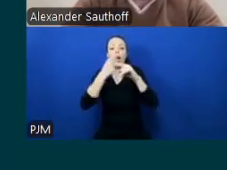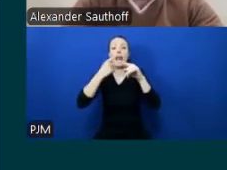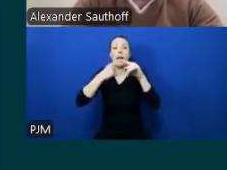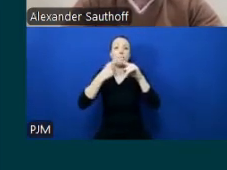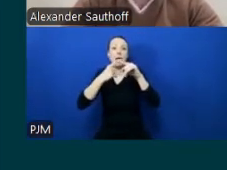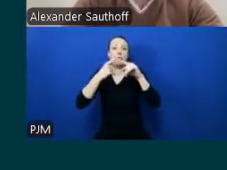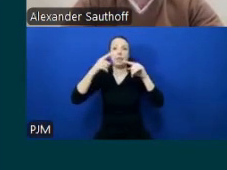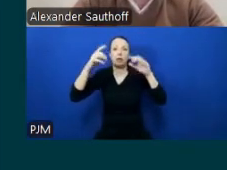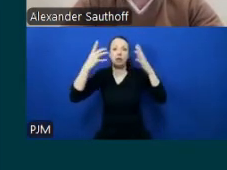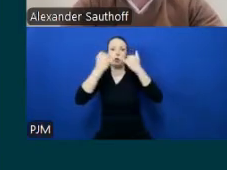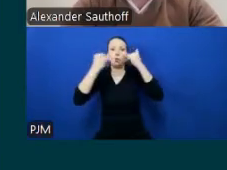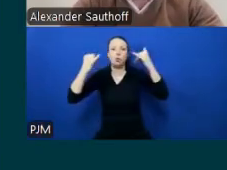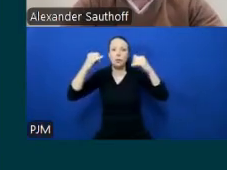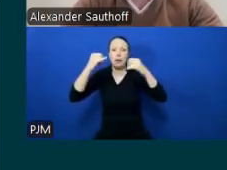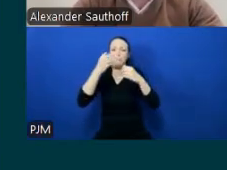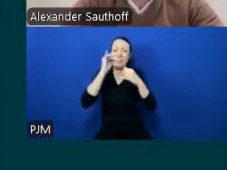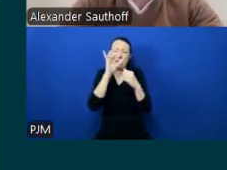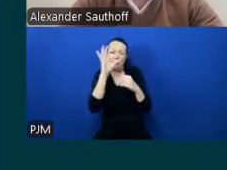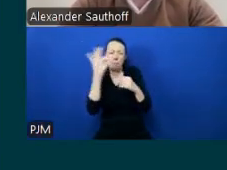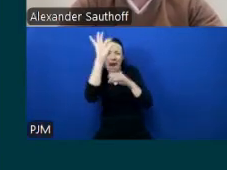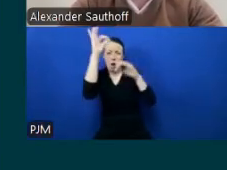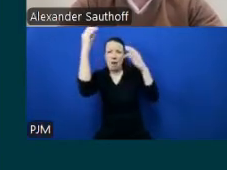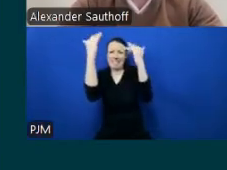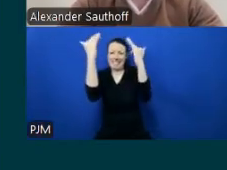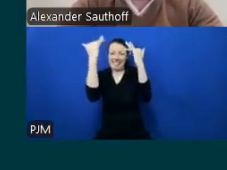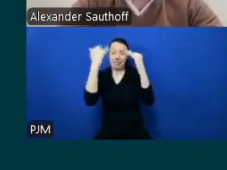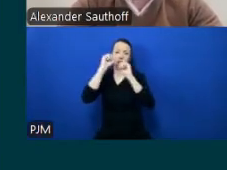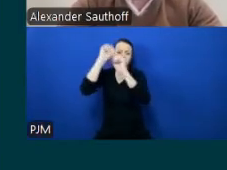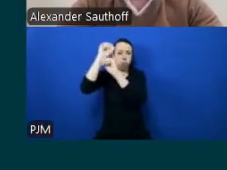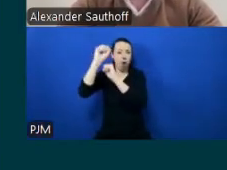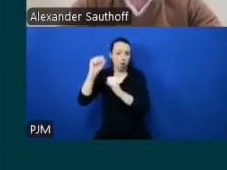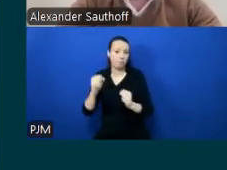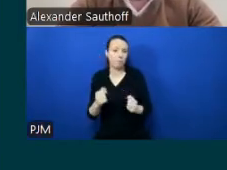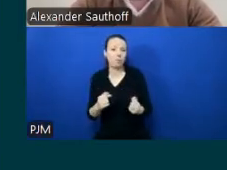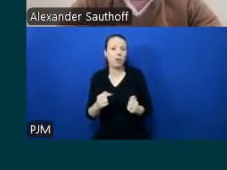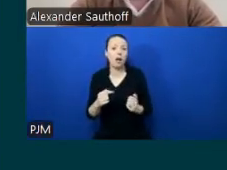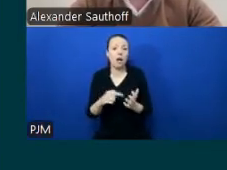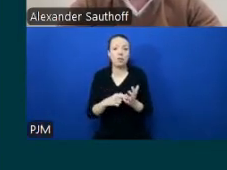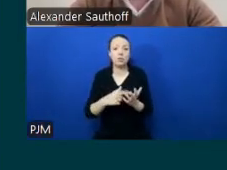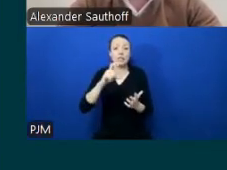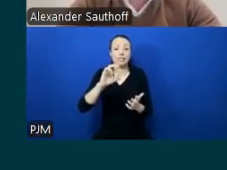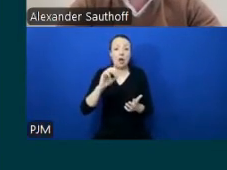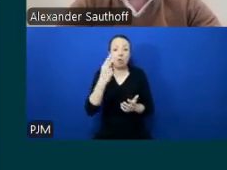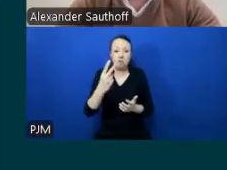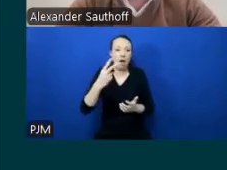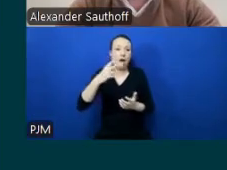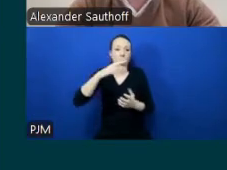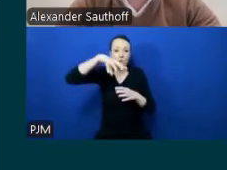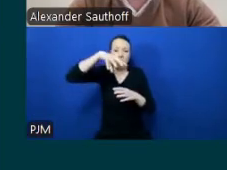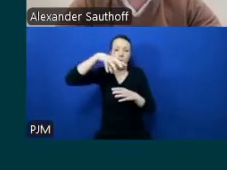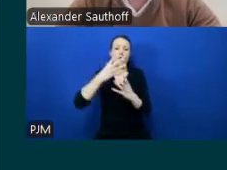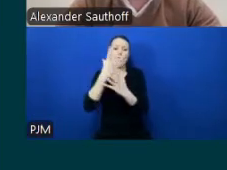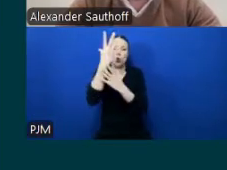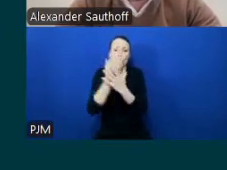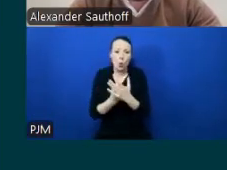health. They absorb carbon dioxide from the atmosphere and transform